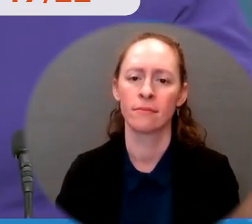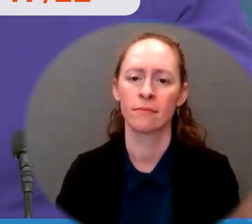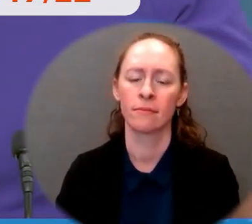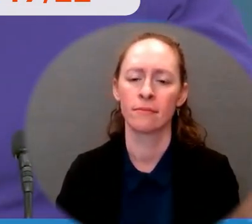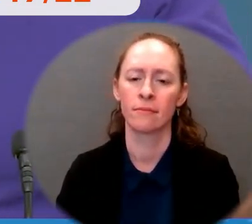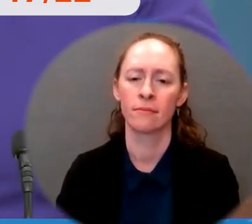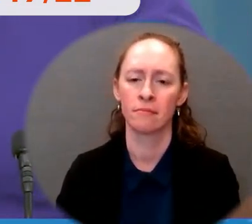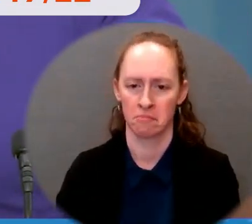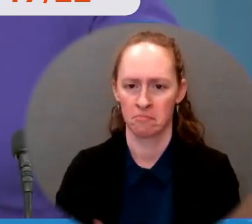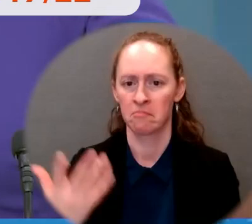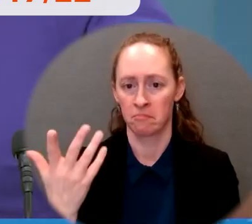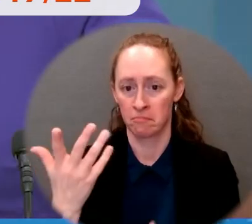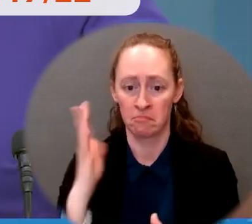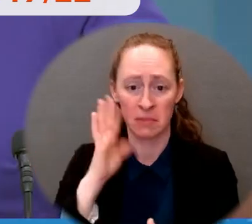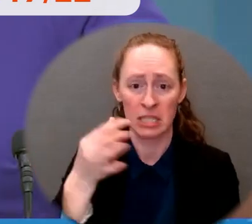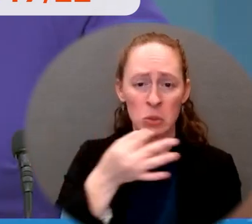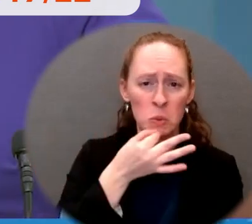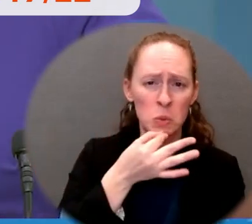see